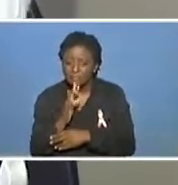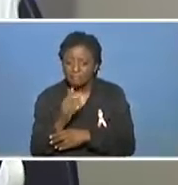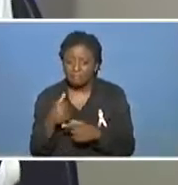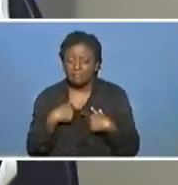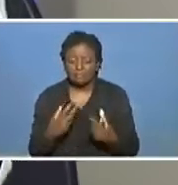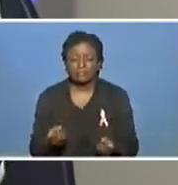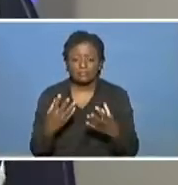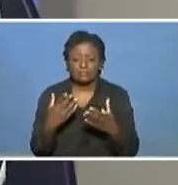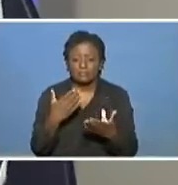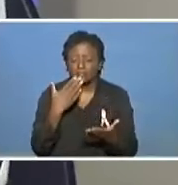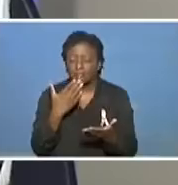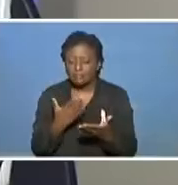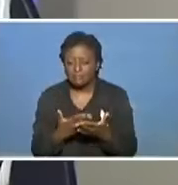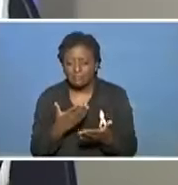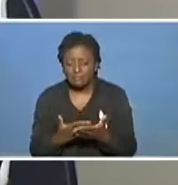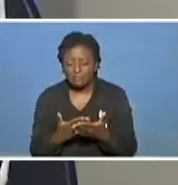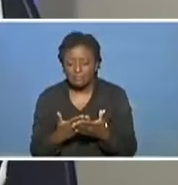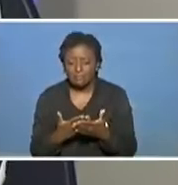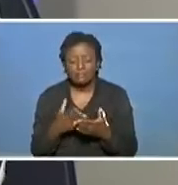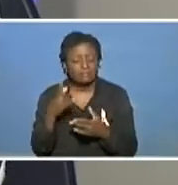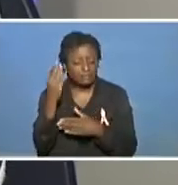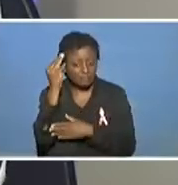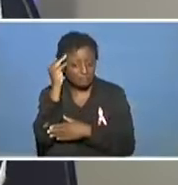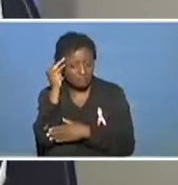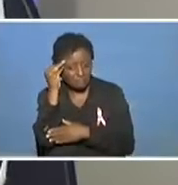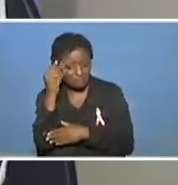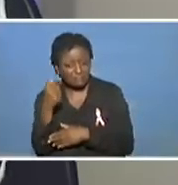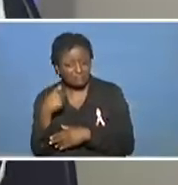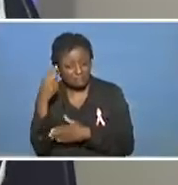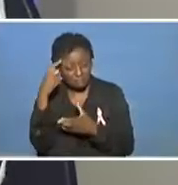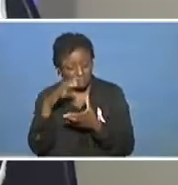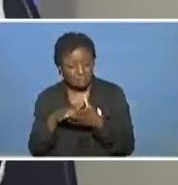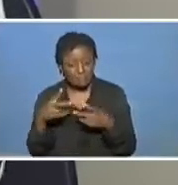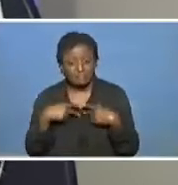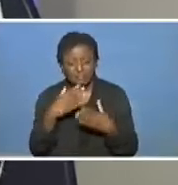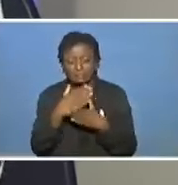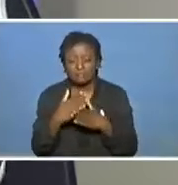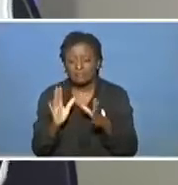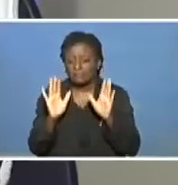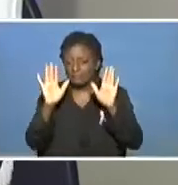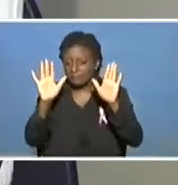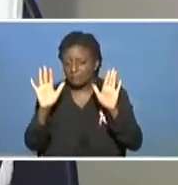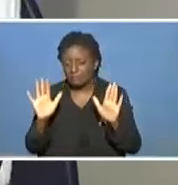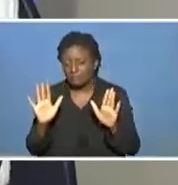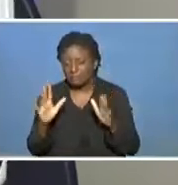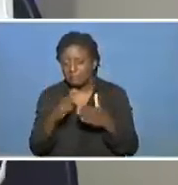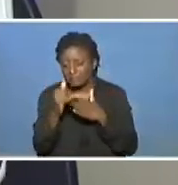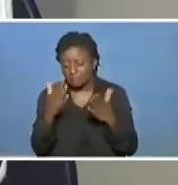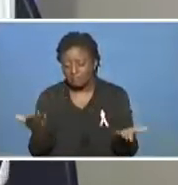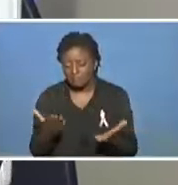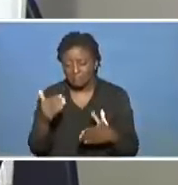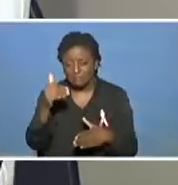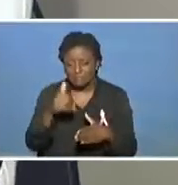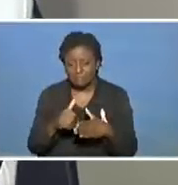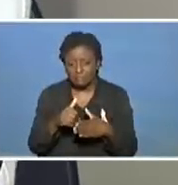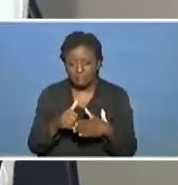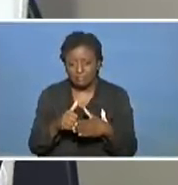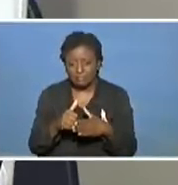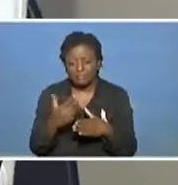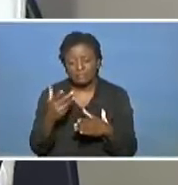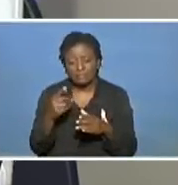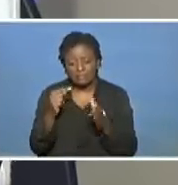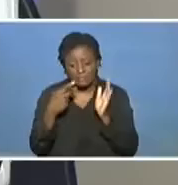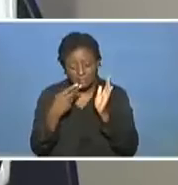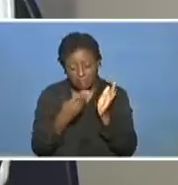of fond memories, and I believe that we have some of the greatest leaders here in the Broadcasting Corporation, evidenced in our